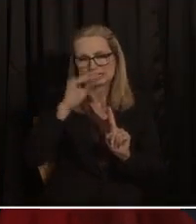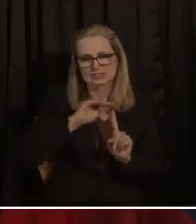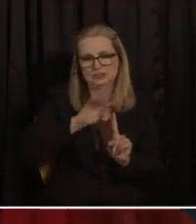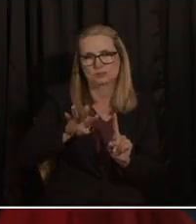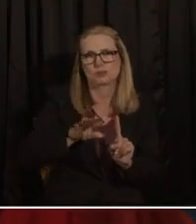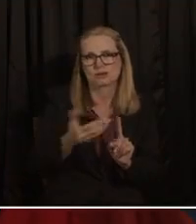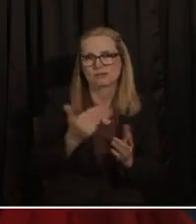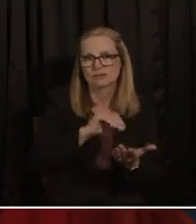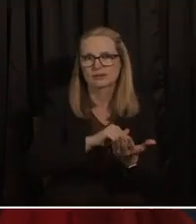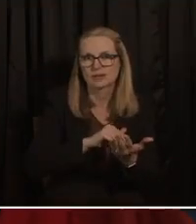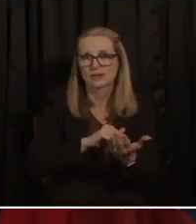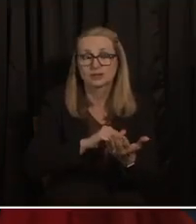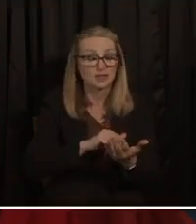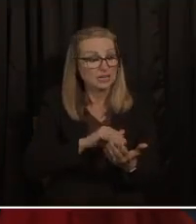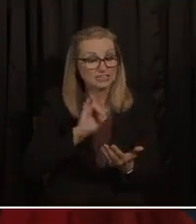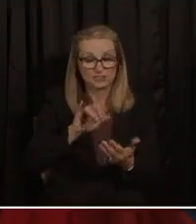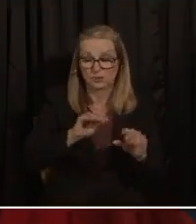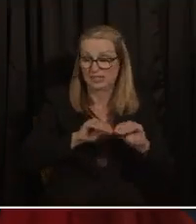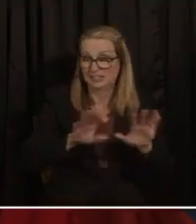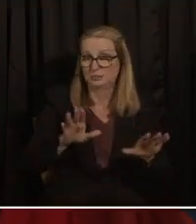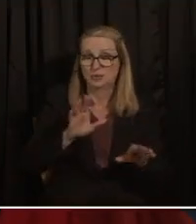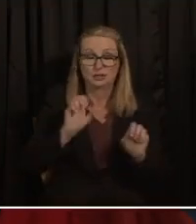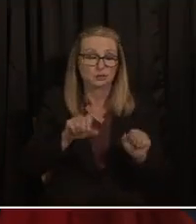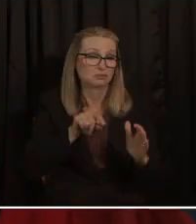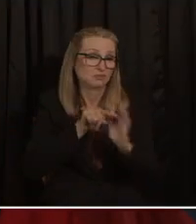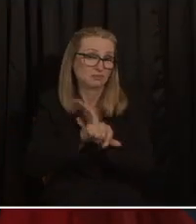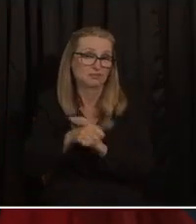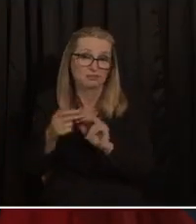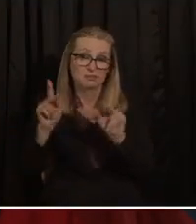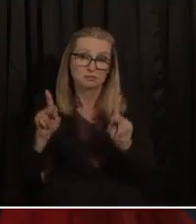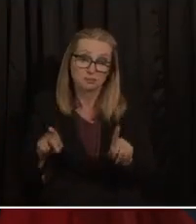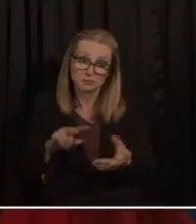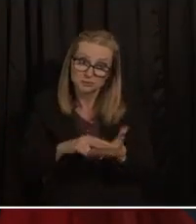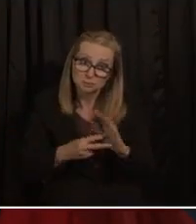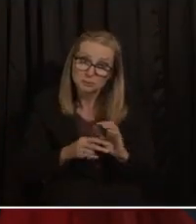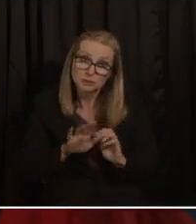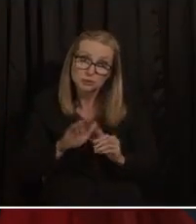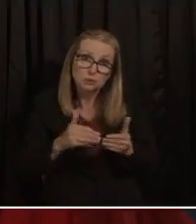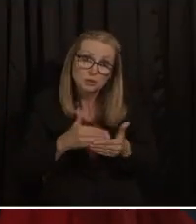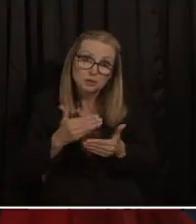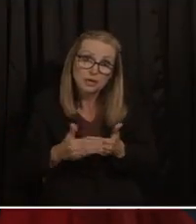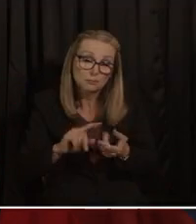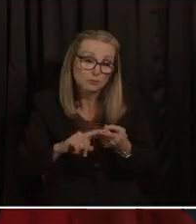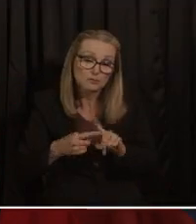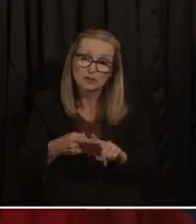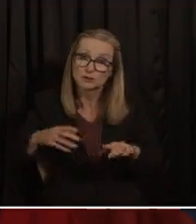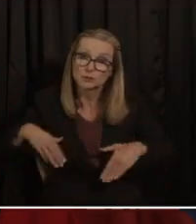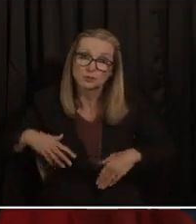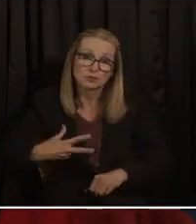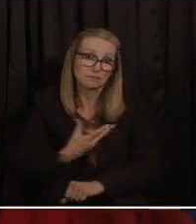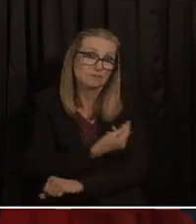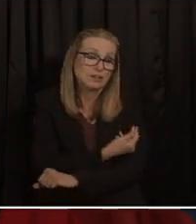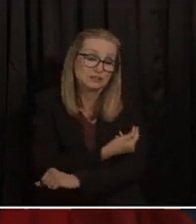could easily be deadly for somebody, perhaps somebody, one of your neighbors or friends who might not have had the chance to get vaccinated